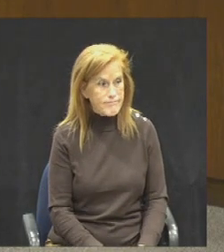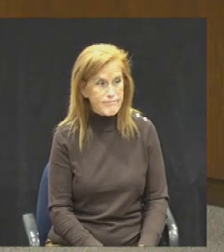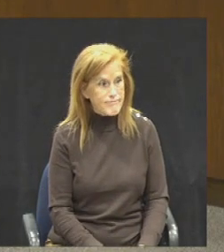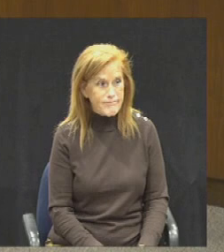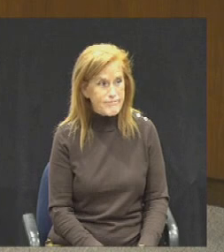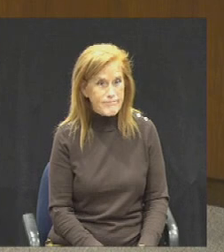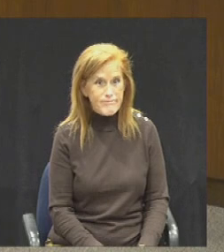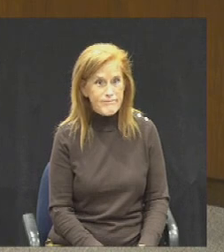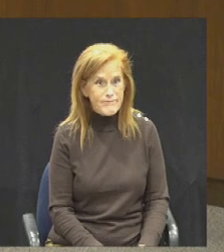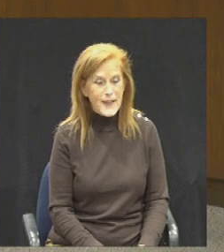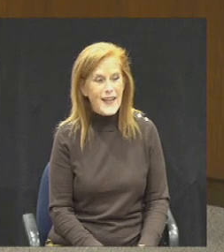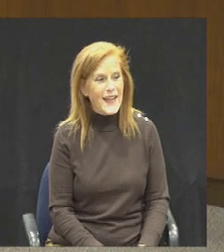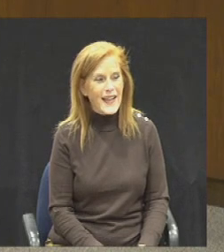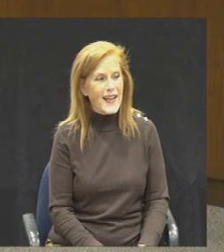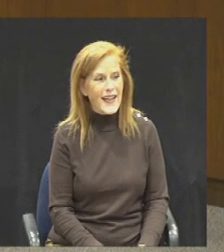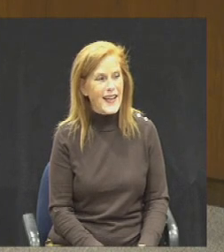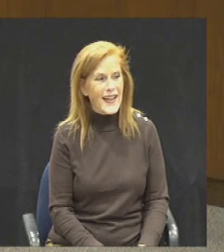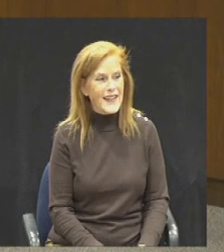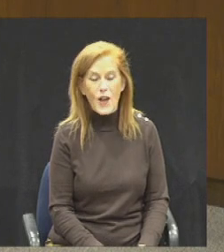No.